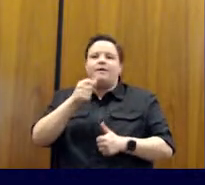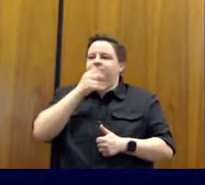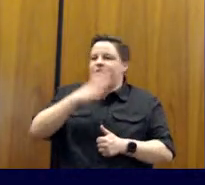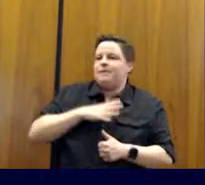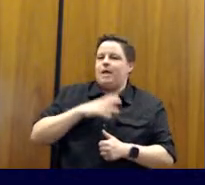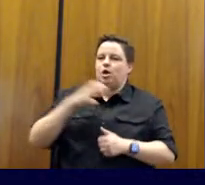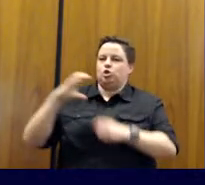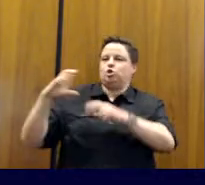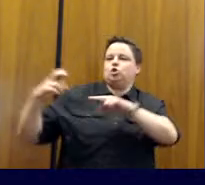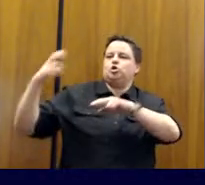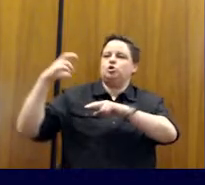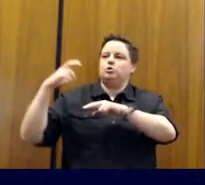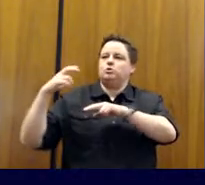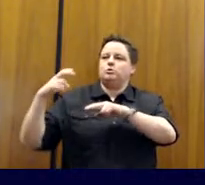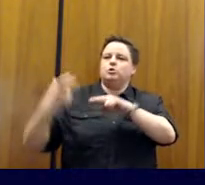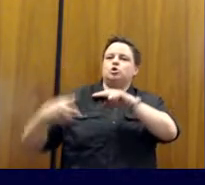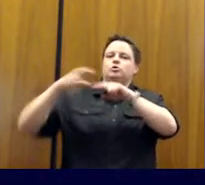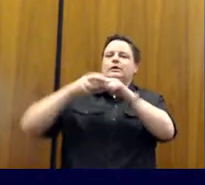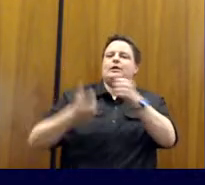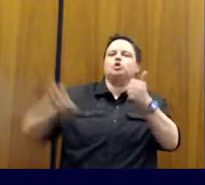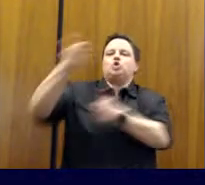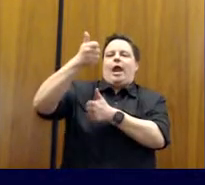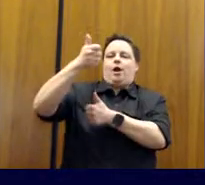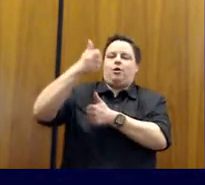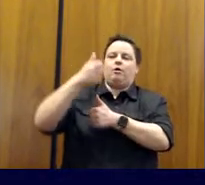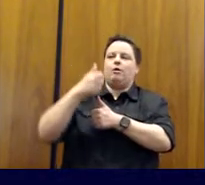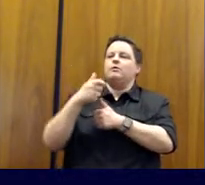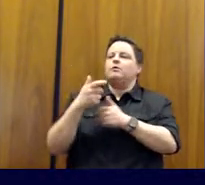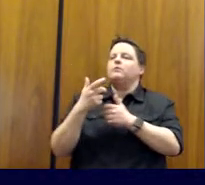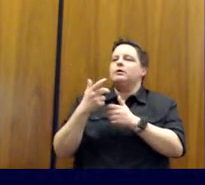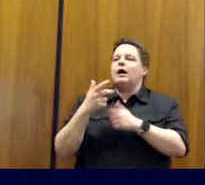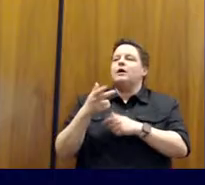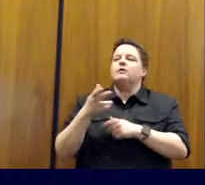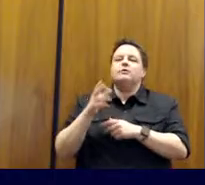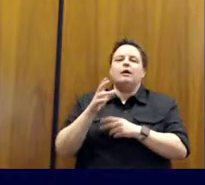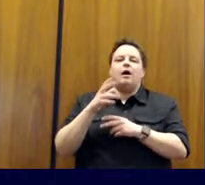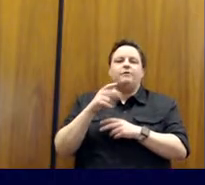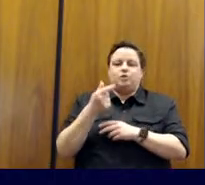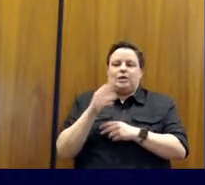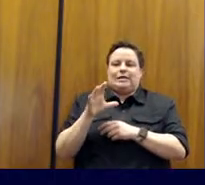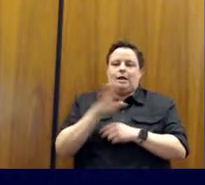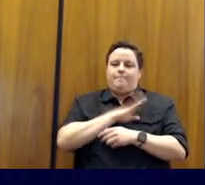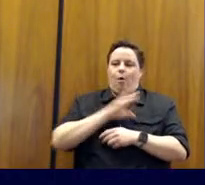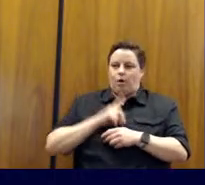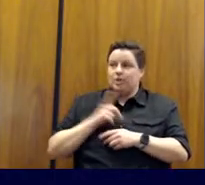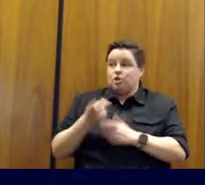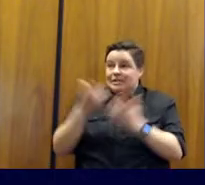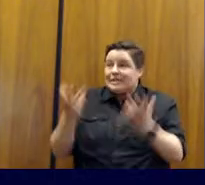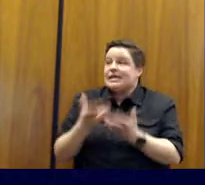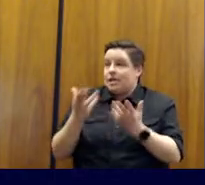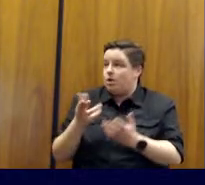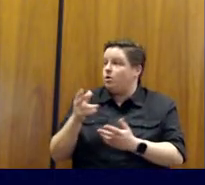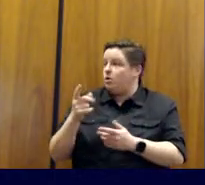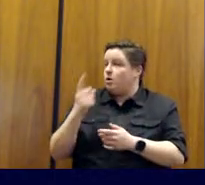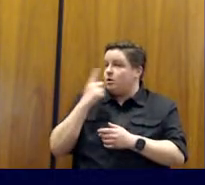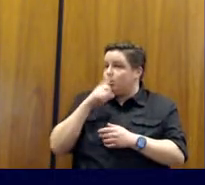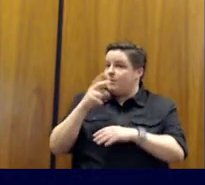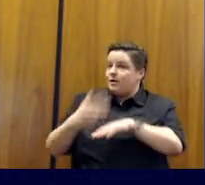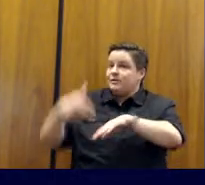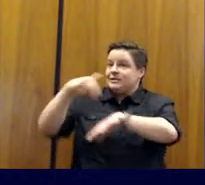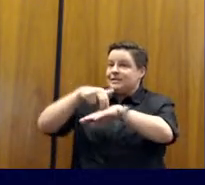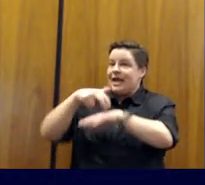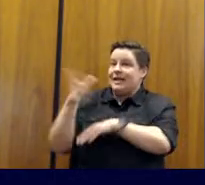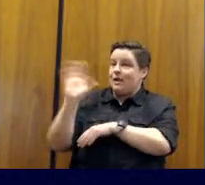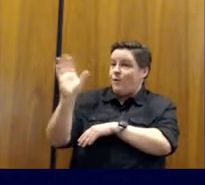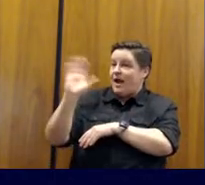female chair of the Genesee County Board, is in the audience with us today. Ms. Kathy Saunders, if you would stand and wave at